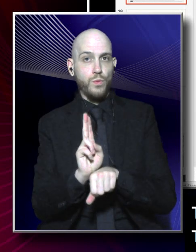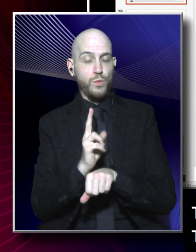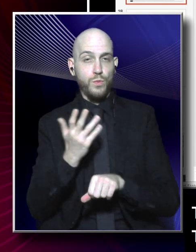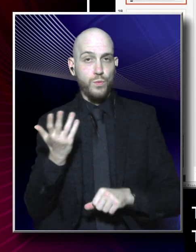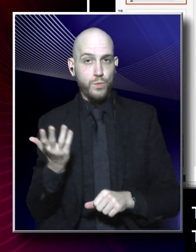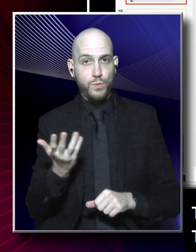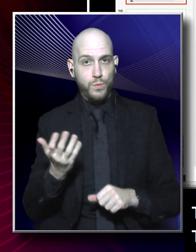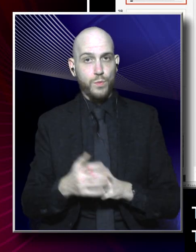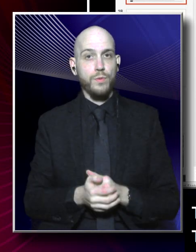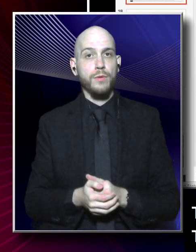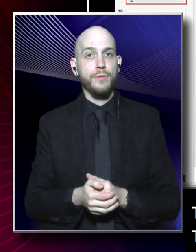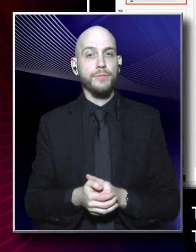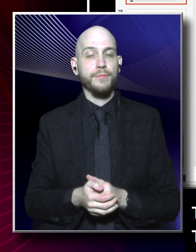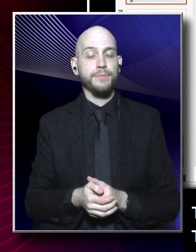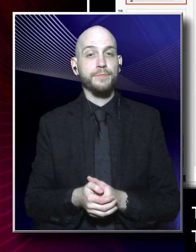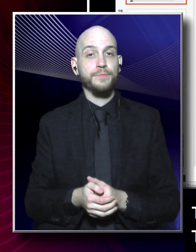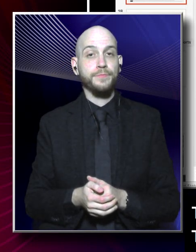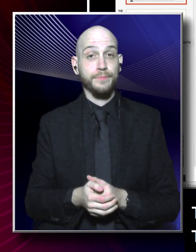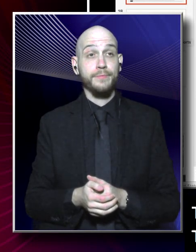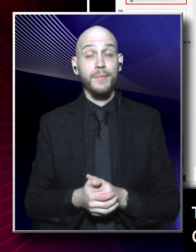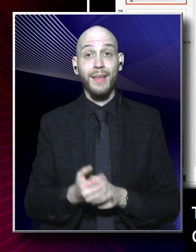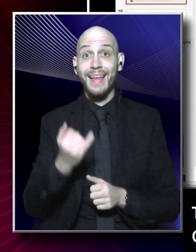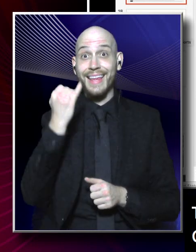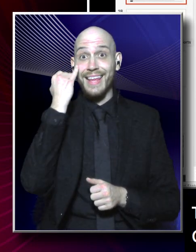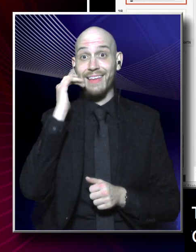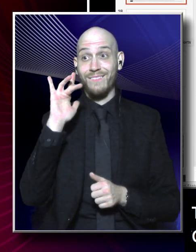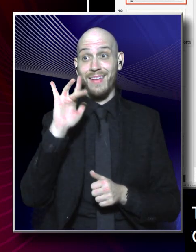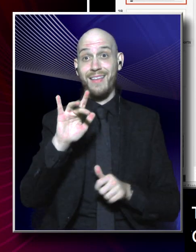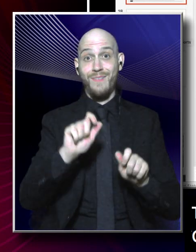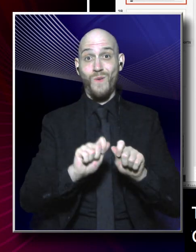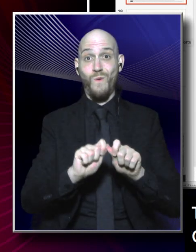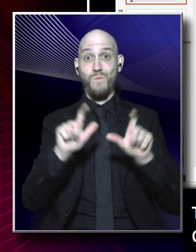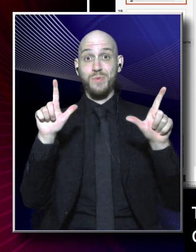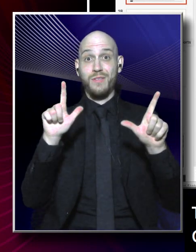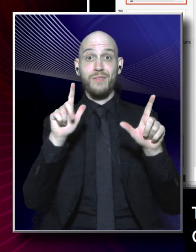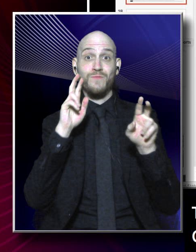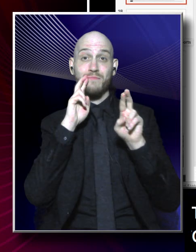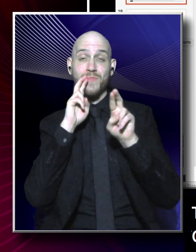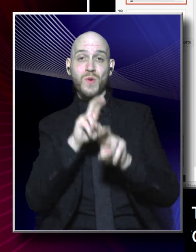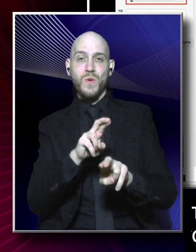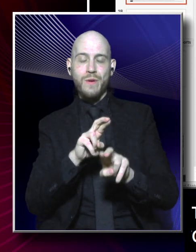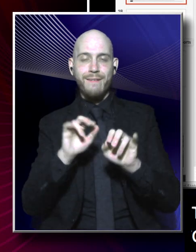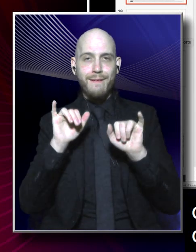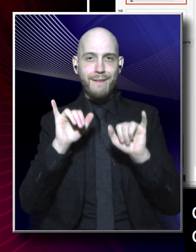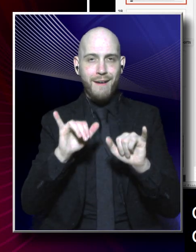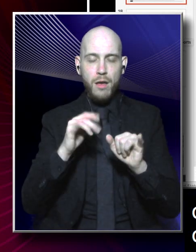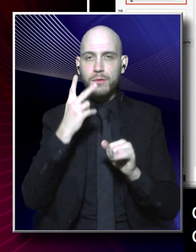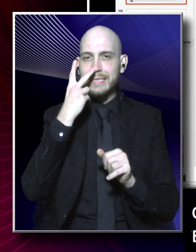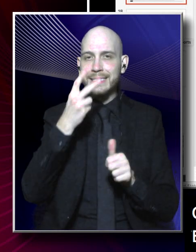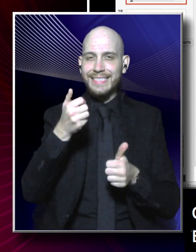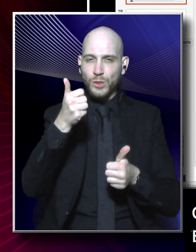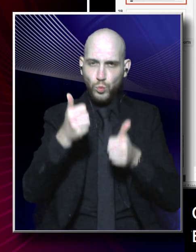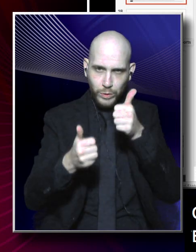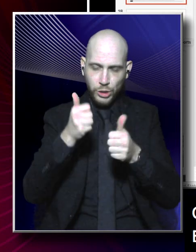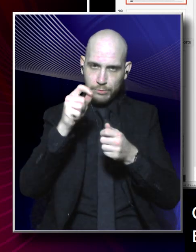If you click on the next report, it will tell the teacher exactly what standards need to be focused on to move those